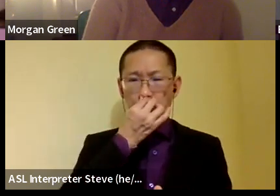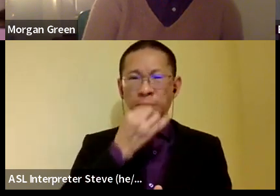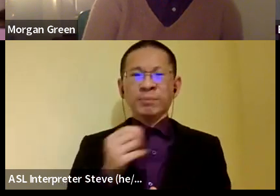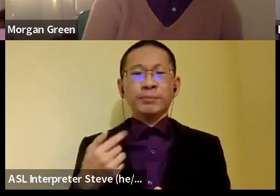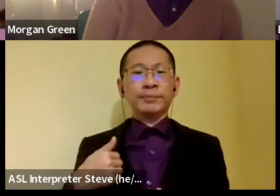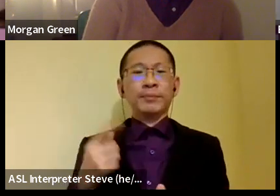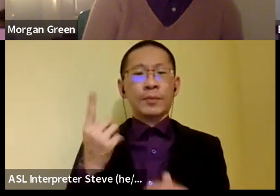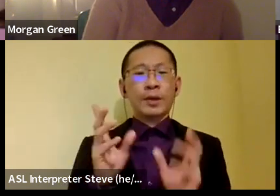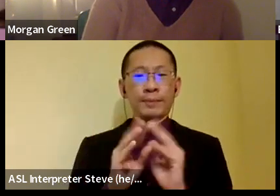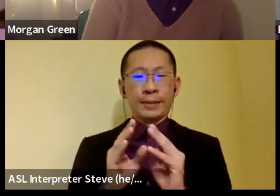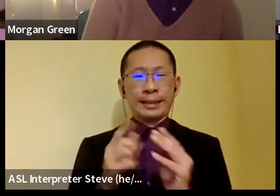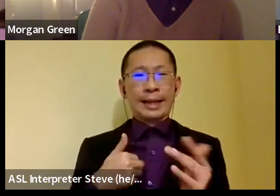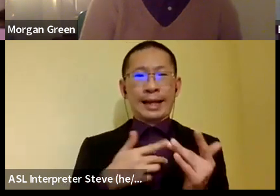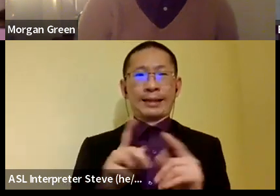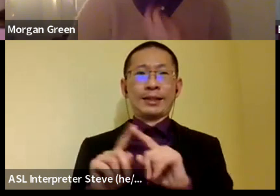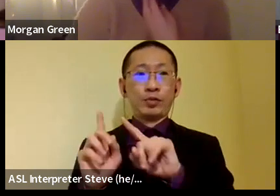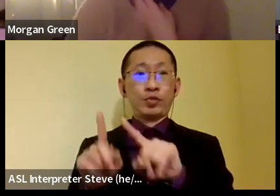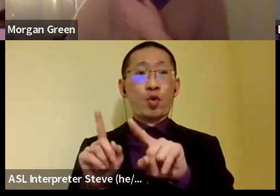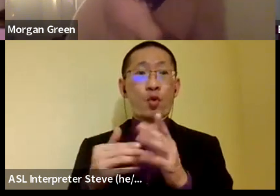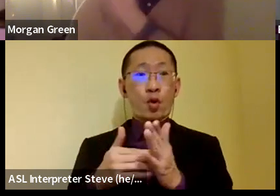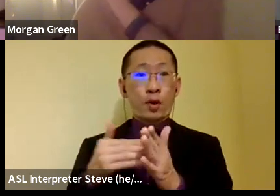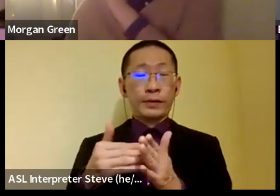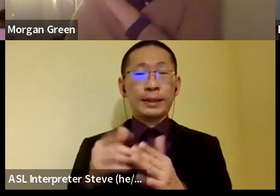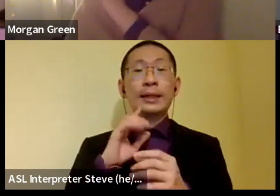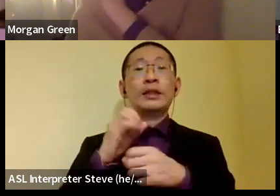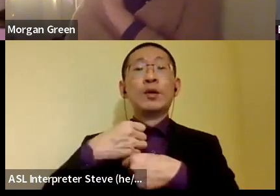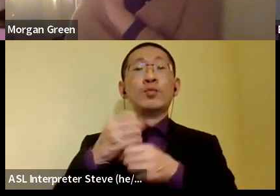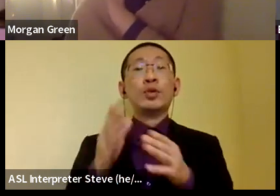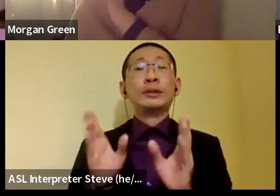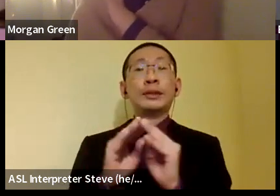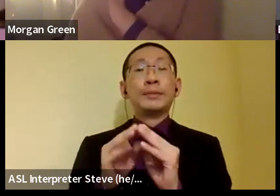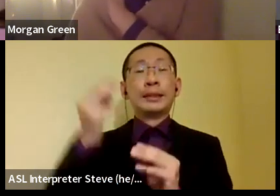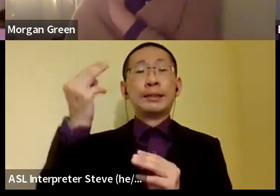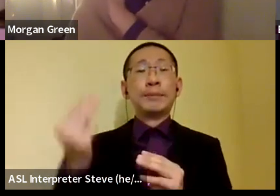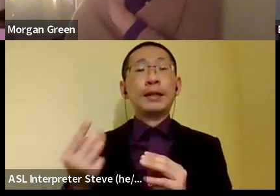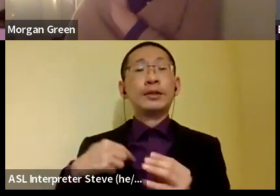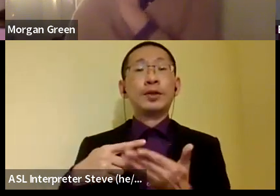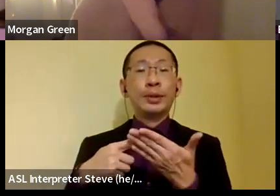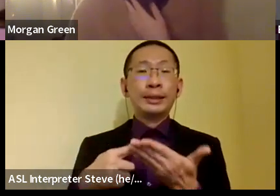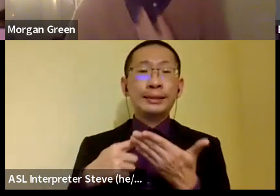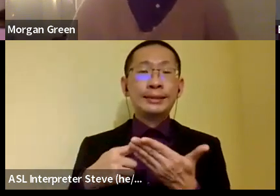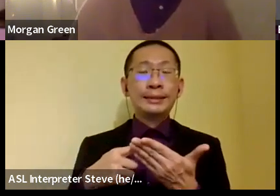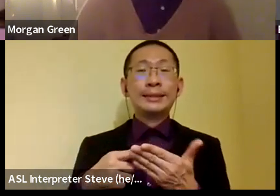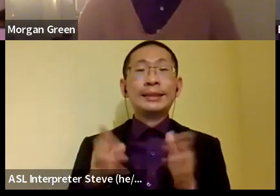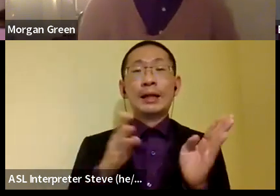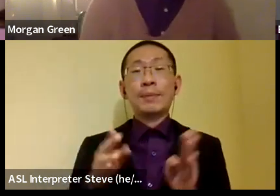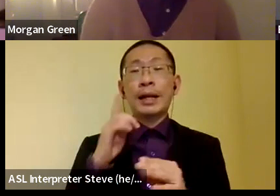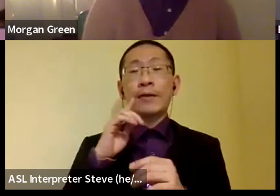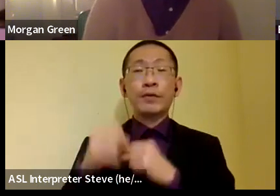A meeting that I tend to attend pretty frequently is the producers meeting on Monday, where we talk about season